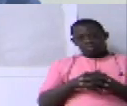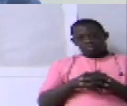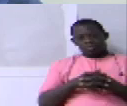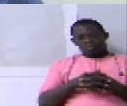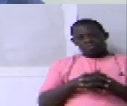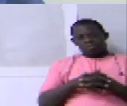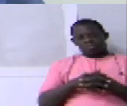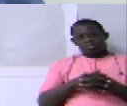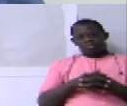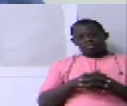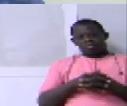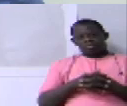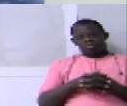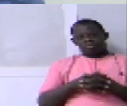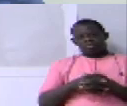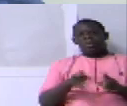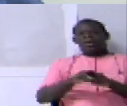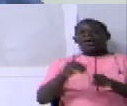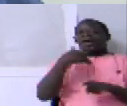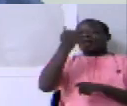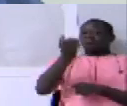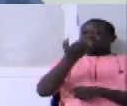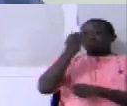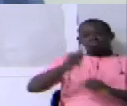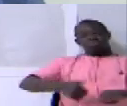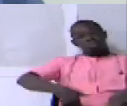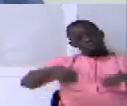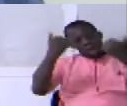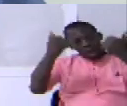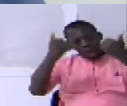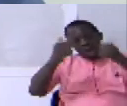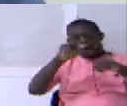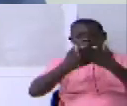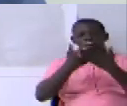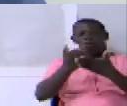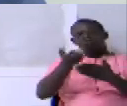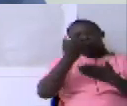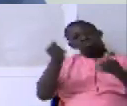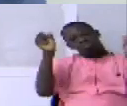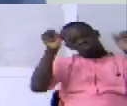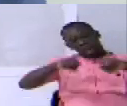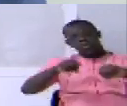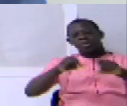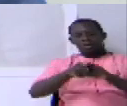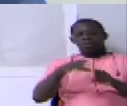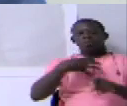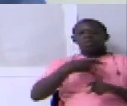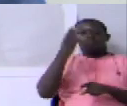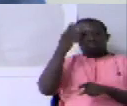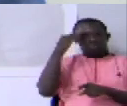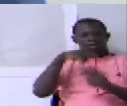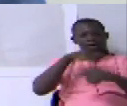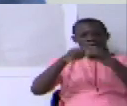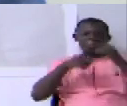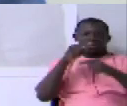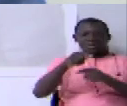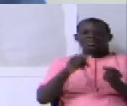abetea mambetea. Is the food good or is the food bad? Domoro abetea Taliban fodun